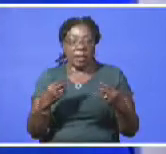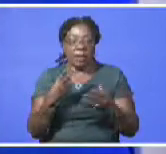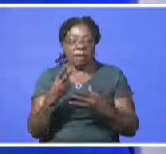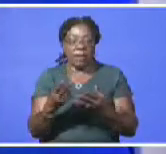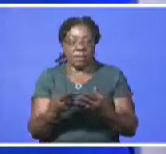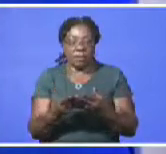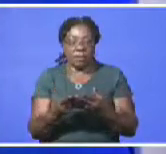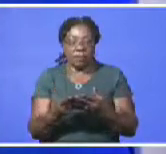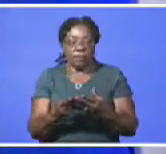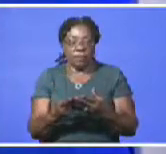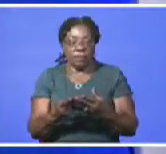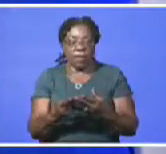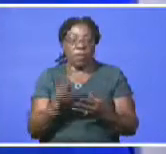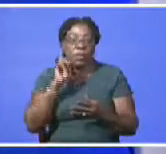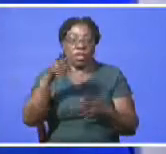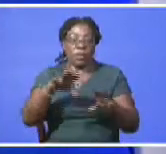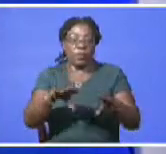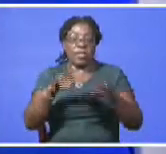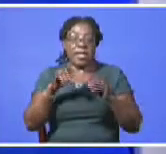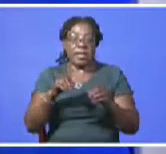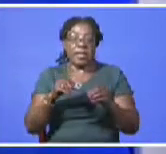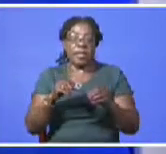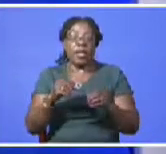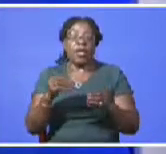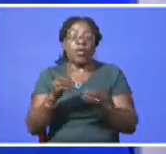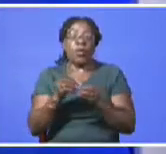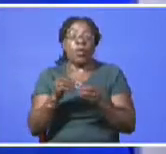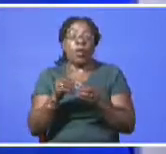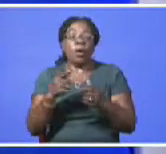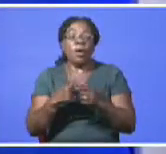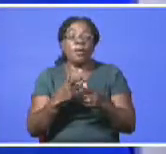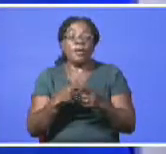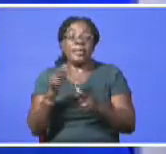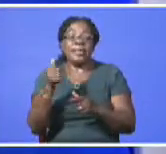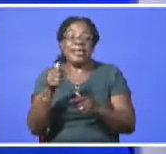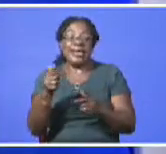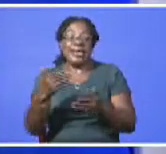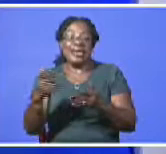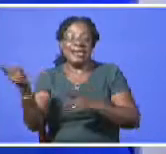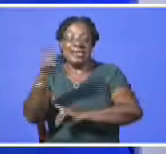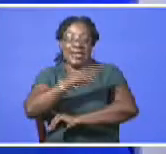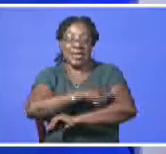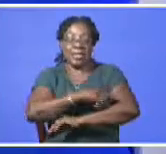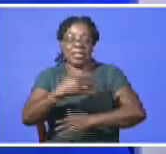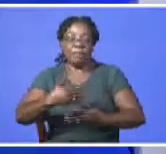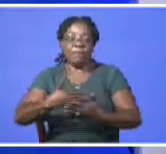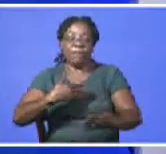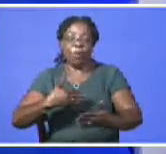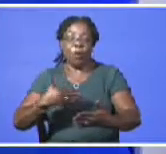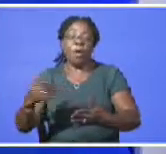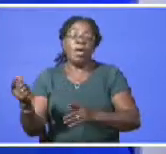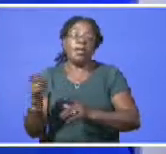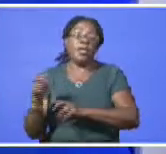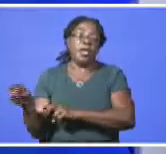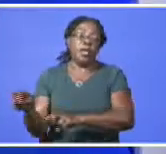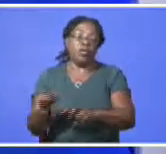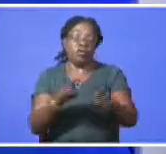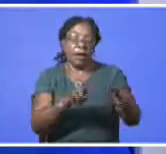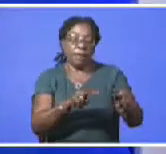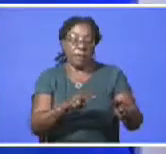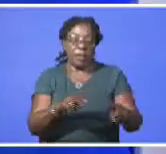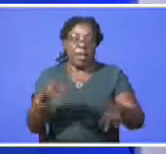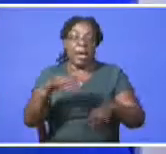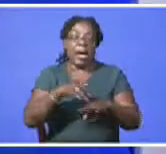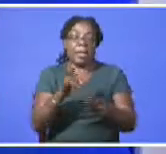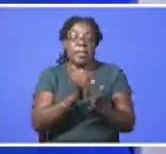COVID-19 test, which should be taken no more than 10 days prior to the date of travel. On arrival at LPIA, passengers should expect